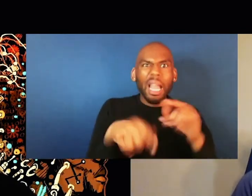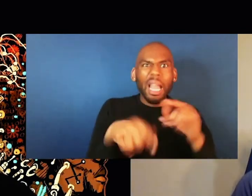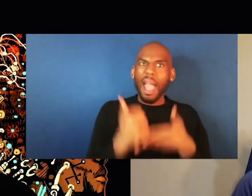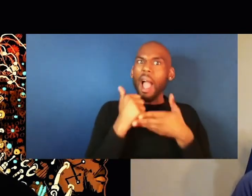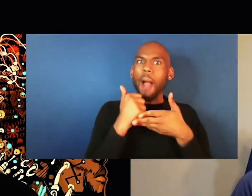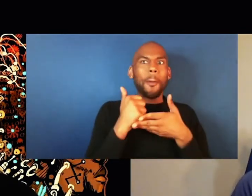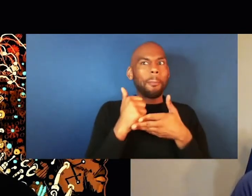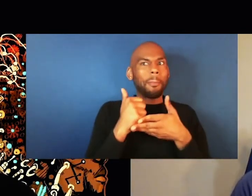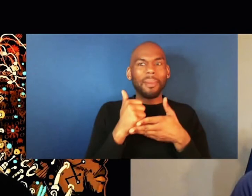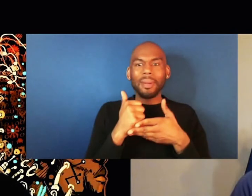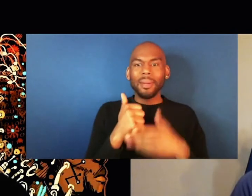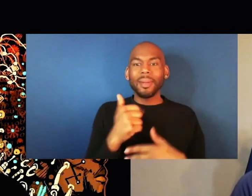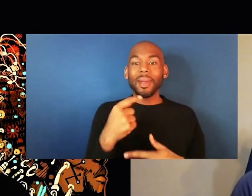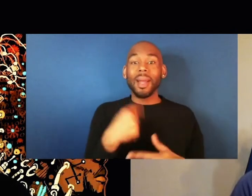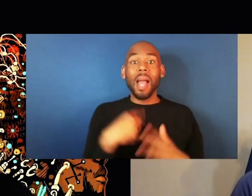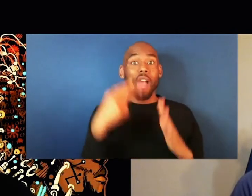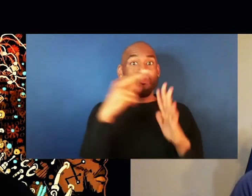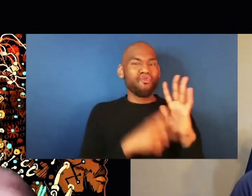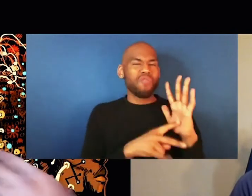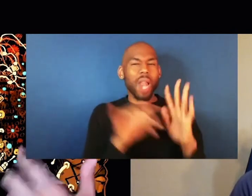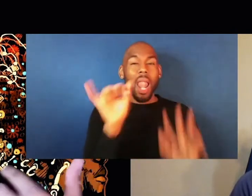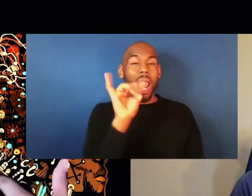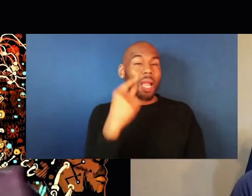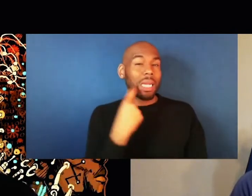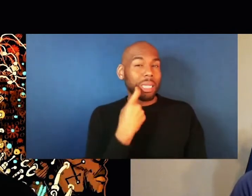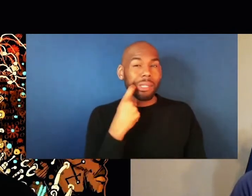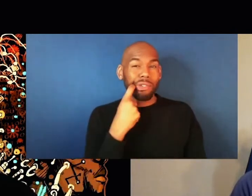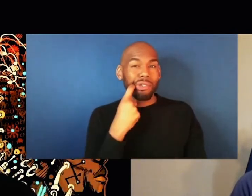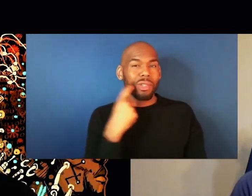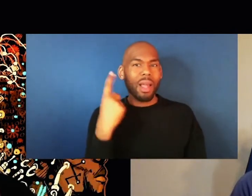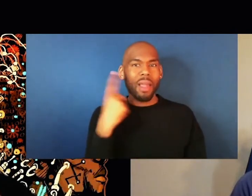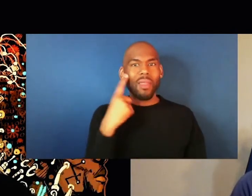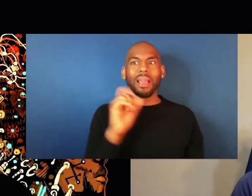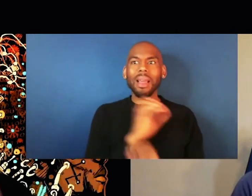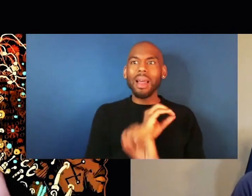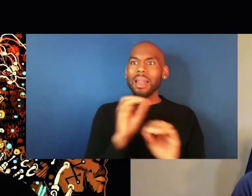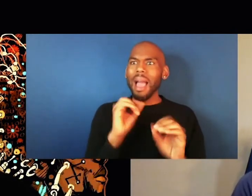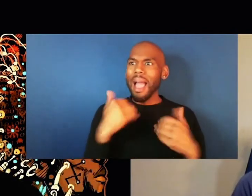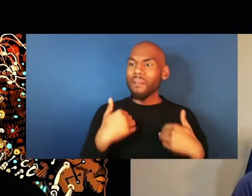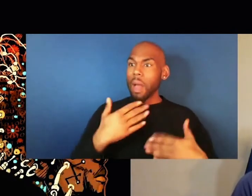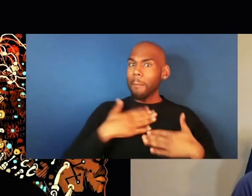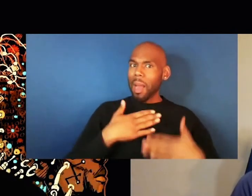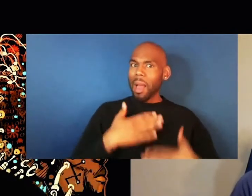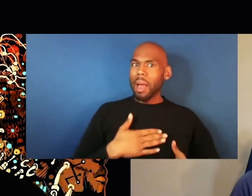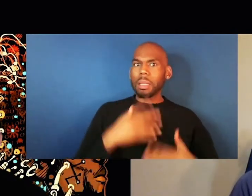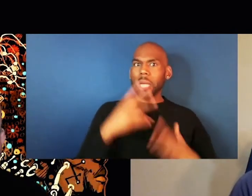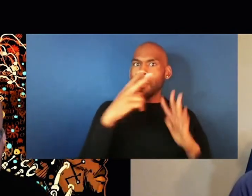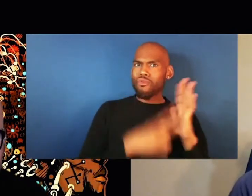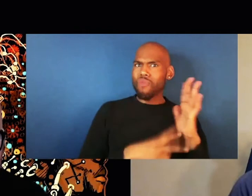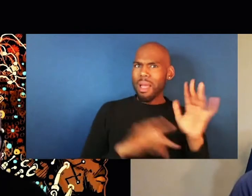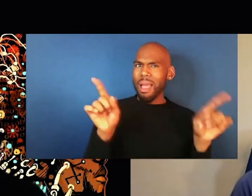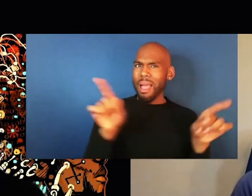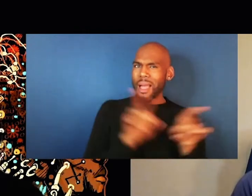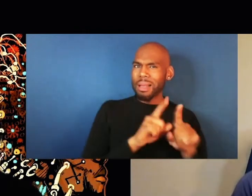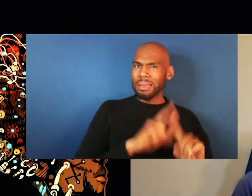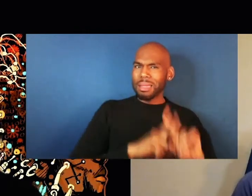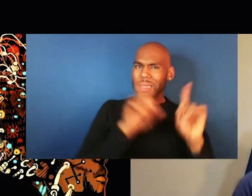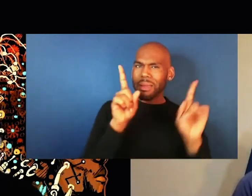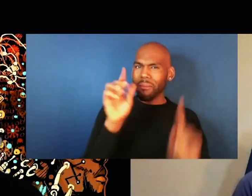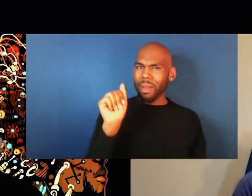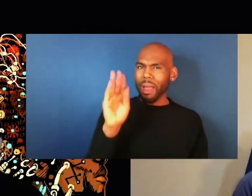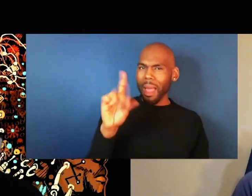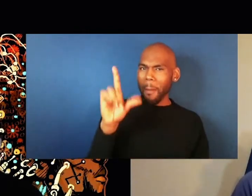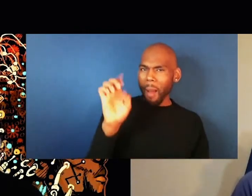So I guess you could read that as, I read it as a kind of an addiction. I think that not having a body could be read as a differently